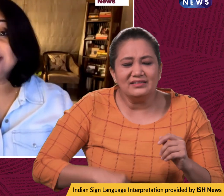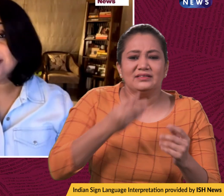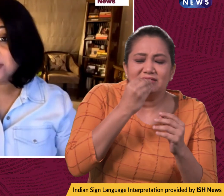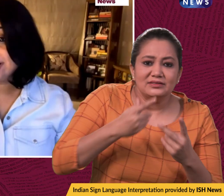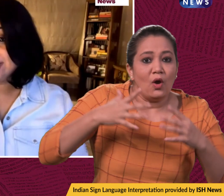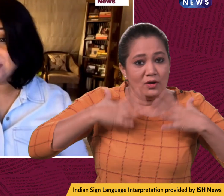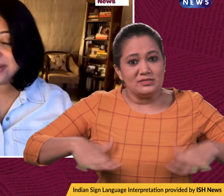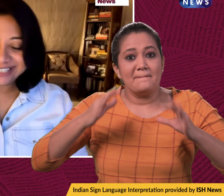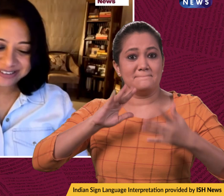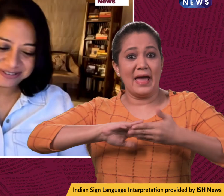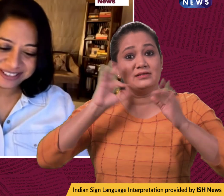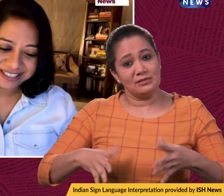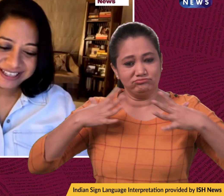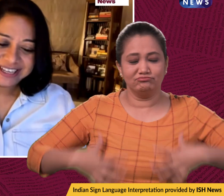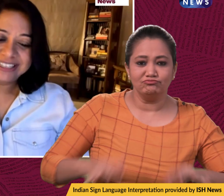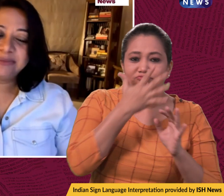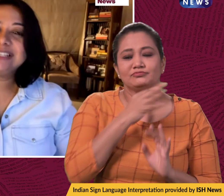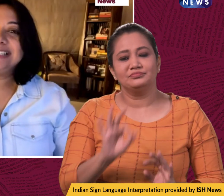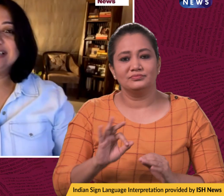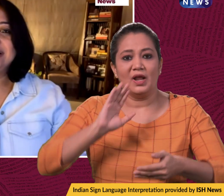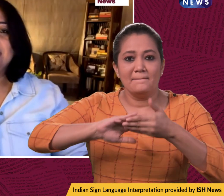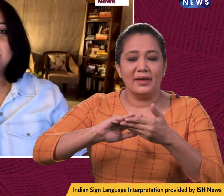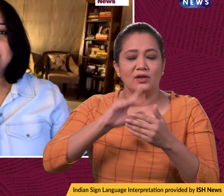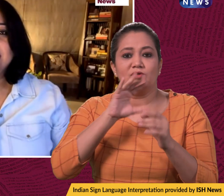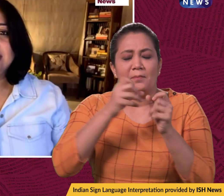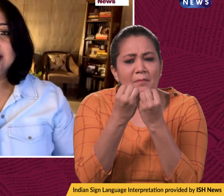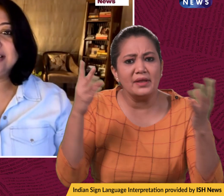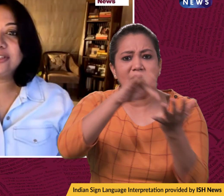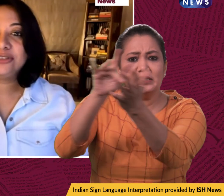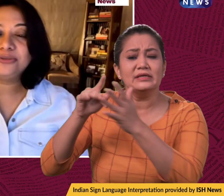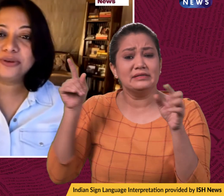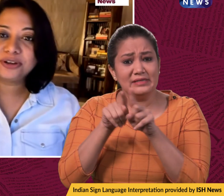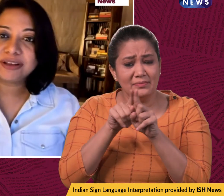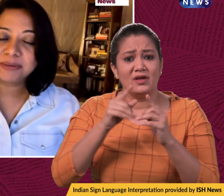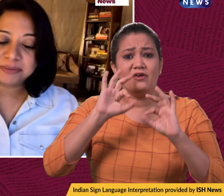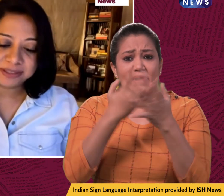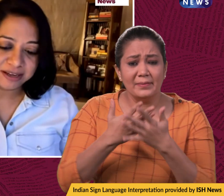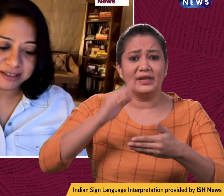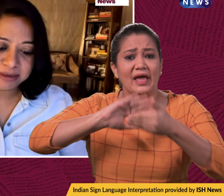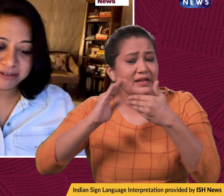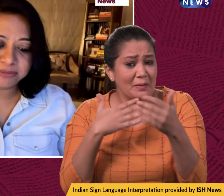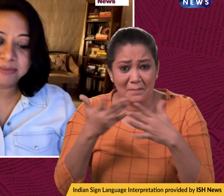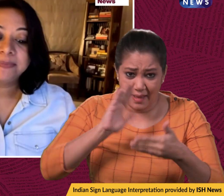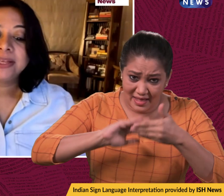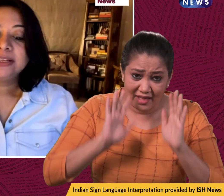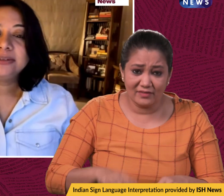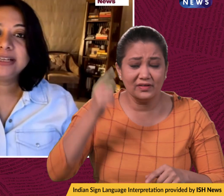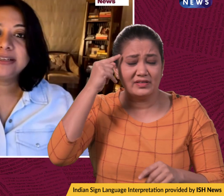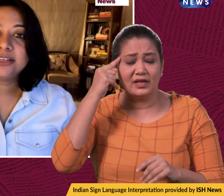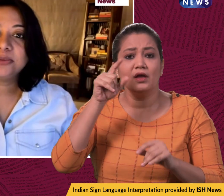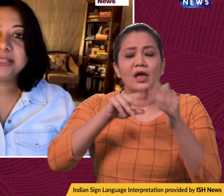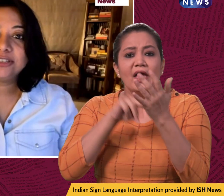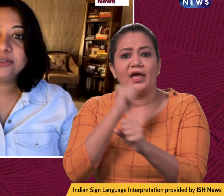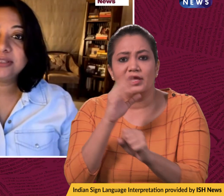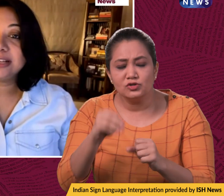were there while still wearing her wedding outfit. As the wedding season now comes in, in case you or your family members are getting married, remember, you